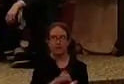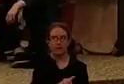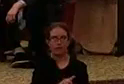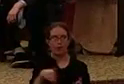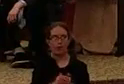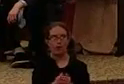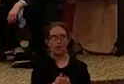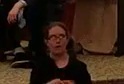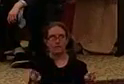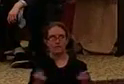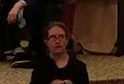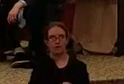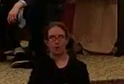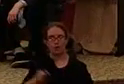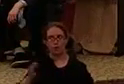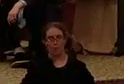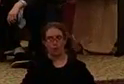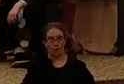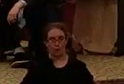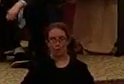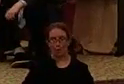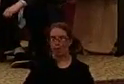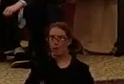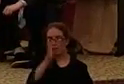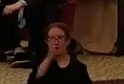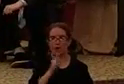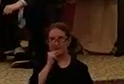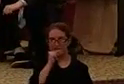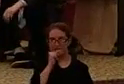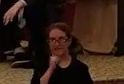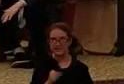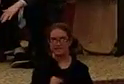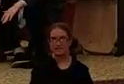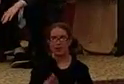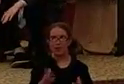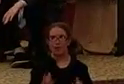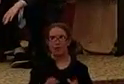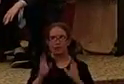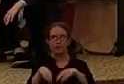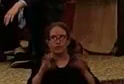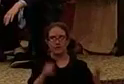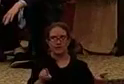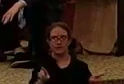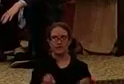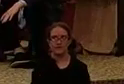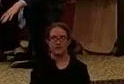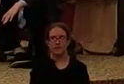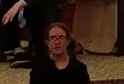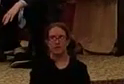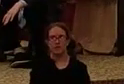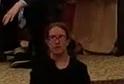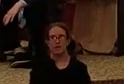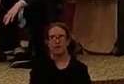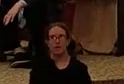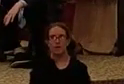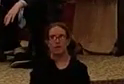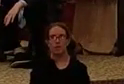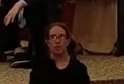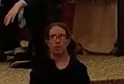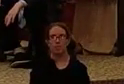all had to be equal on both sides. And God is telling him, I want to do the same thing with you